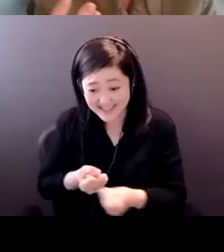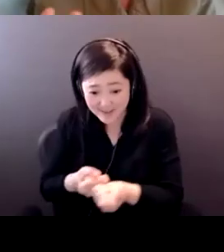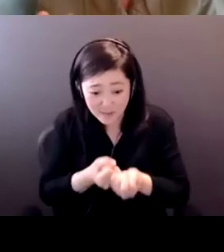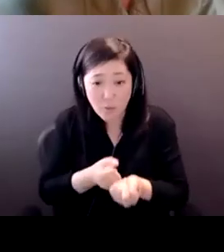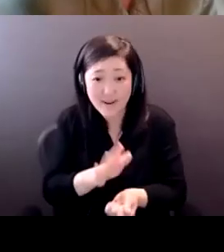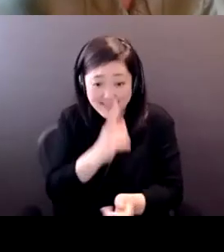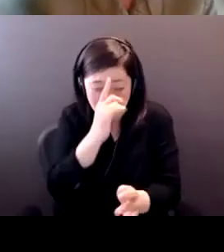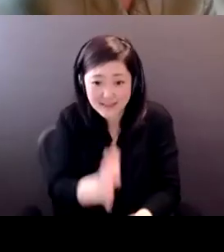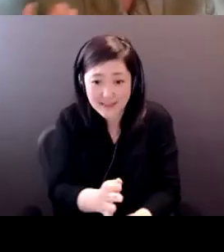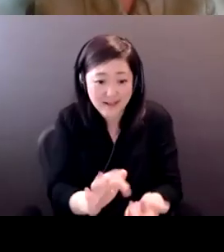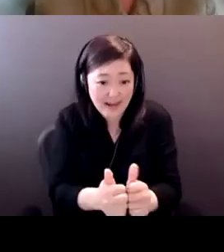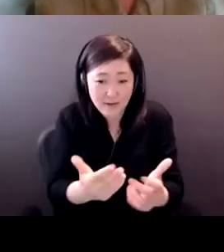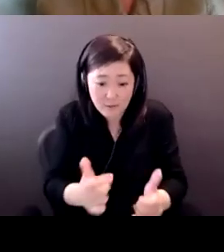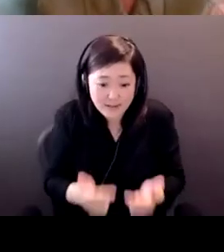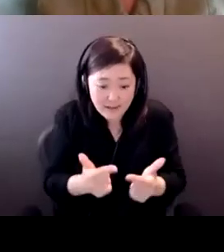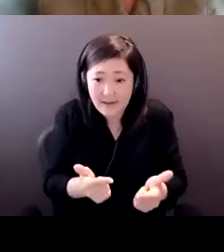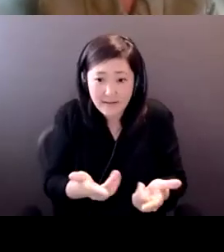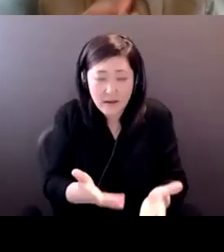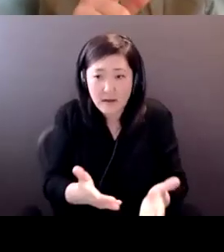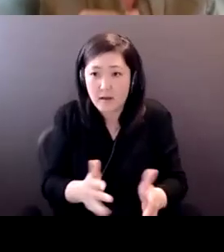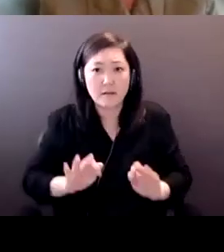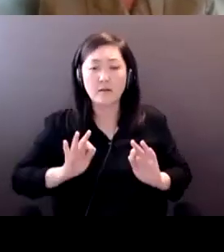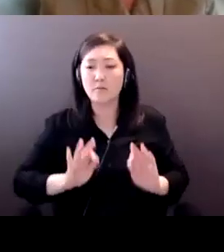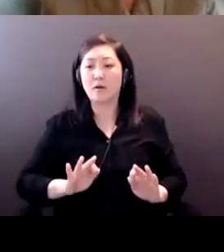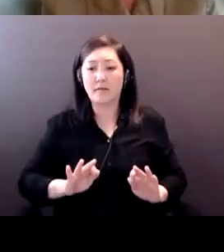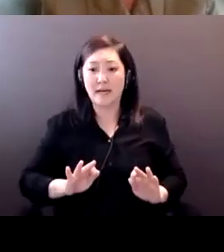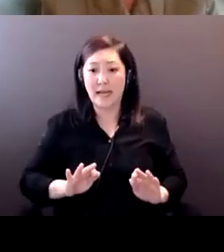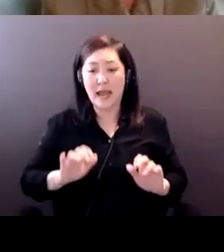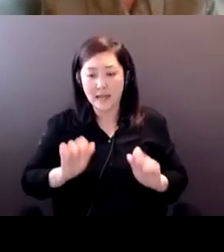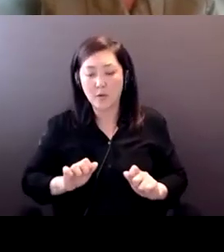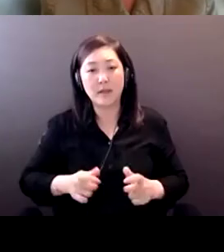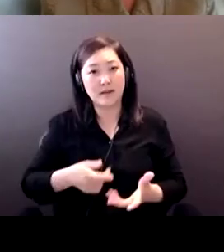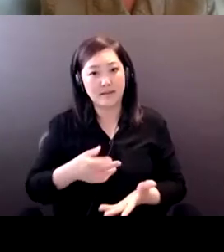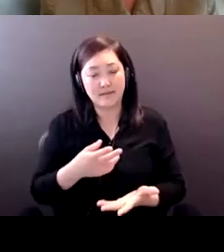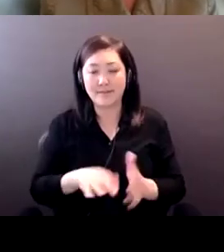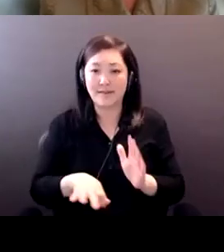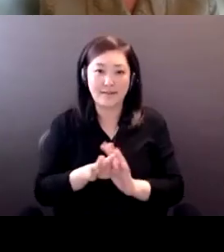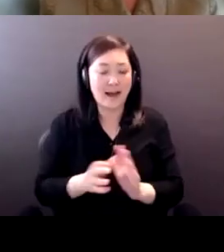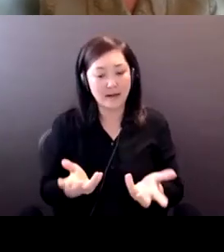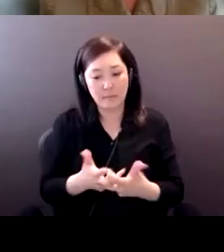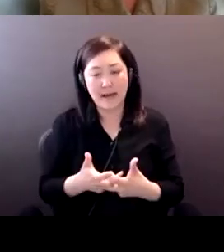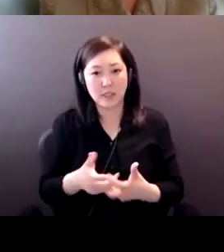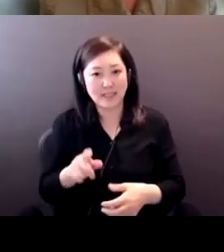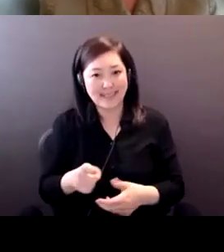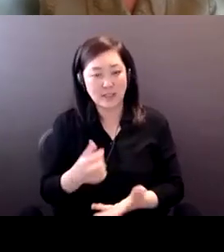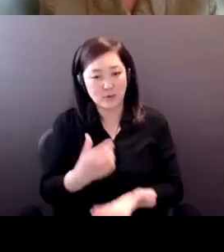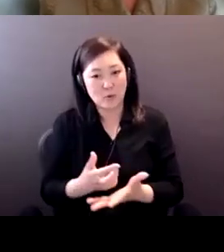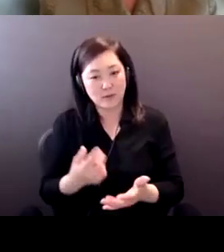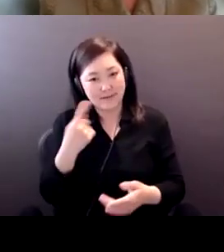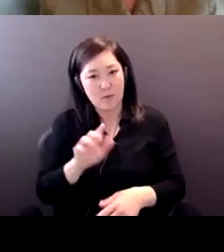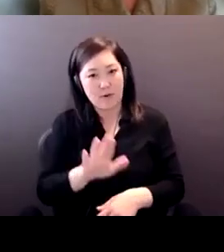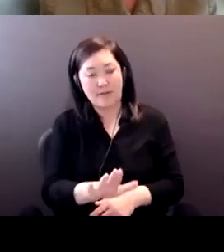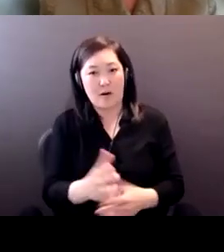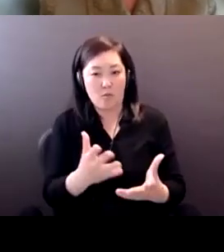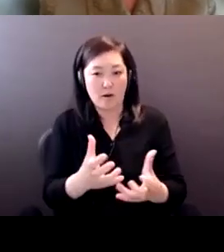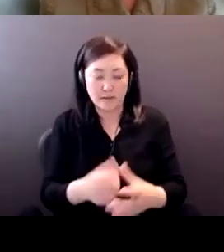that, then we can look at what those supports are. And I like Kurt's term as well. I think we just coined a